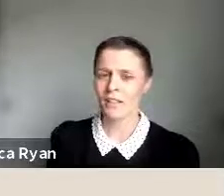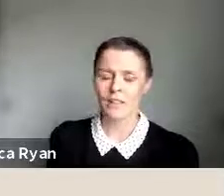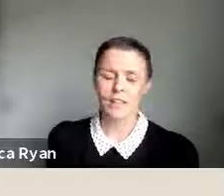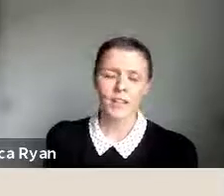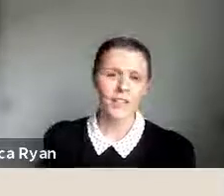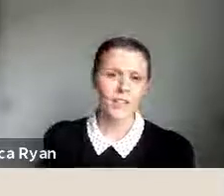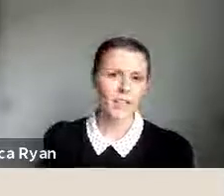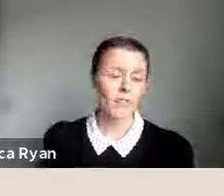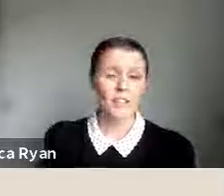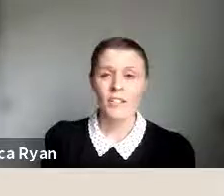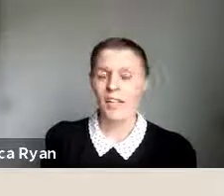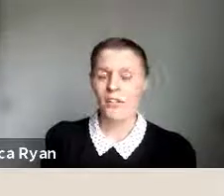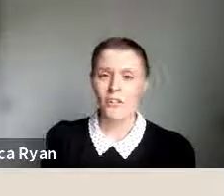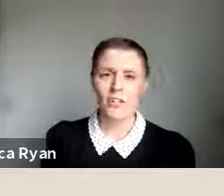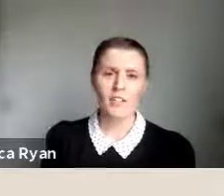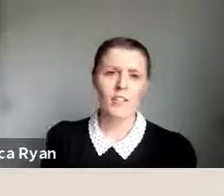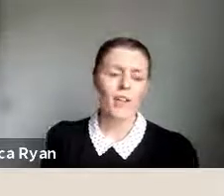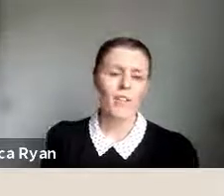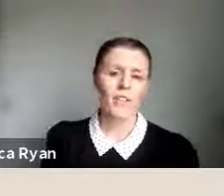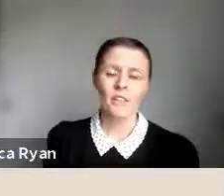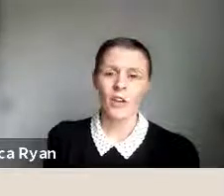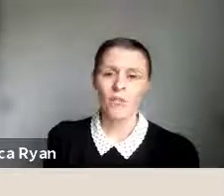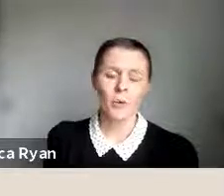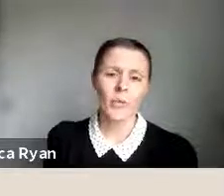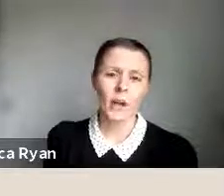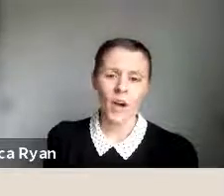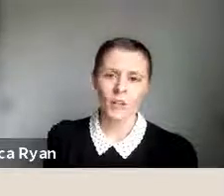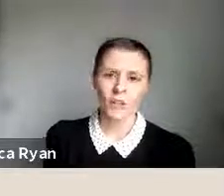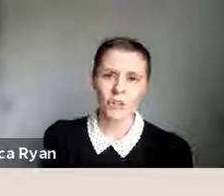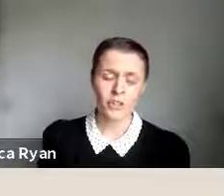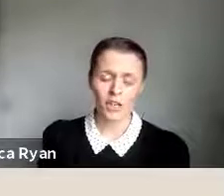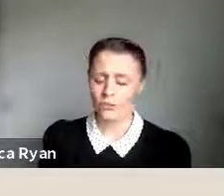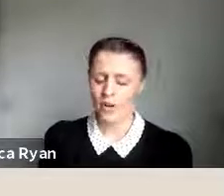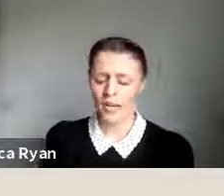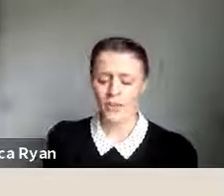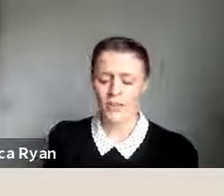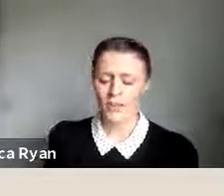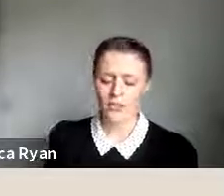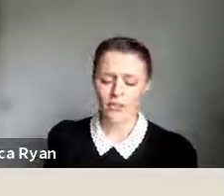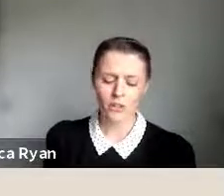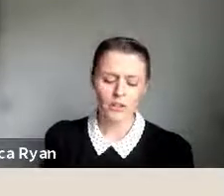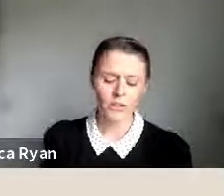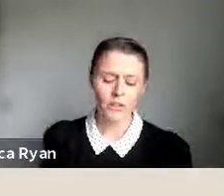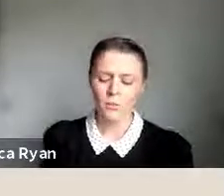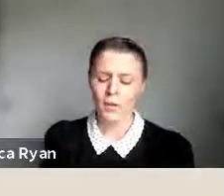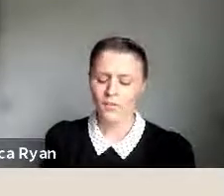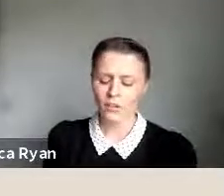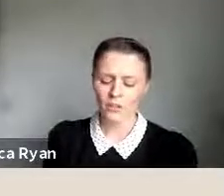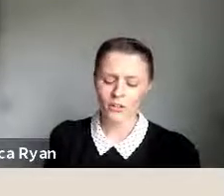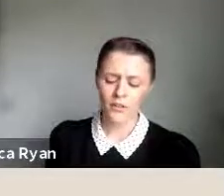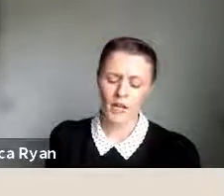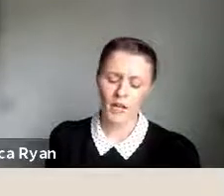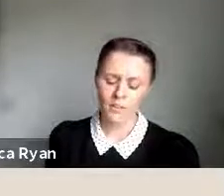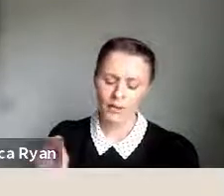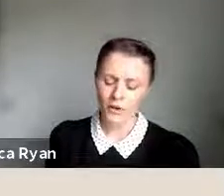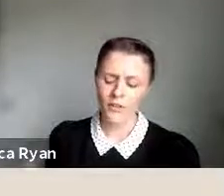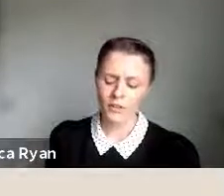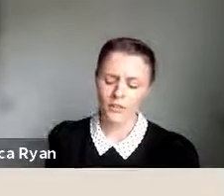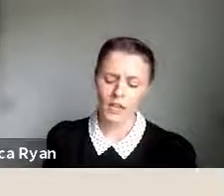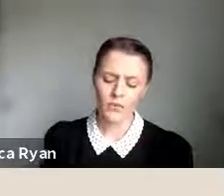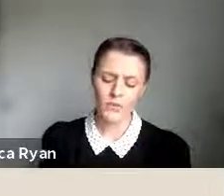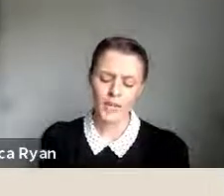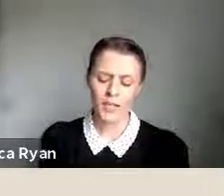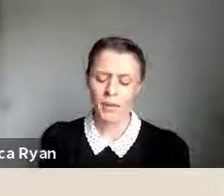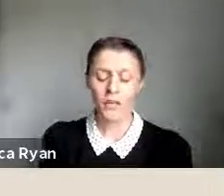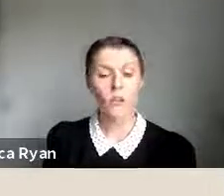predicted. The ventilation, the suffering without oxygen, and trying everything they could. My